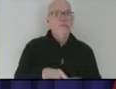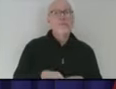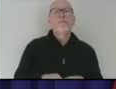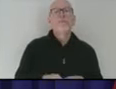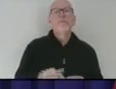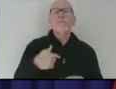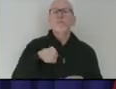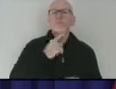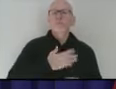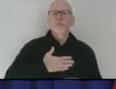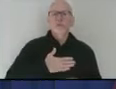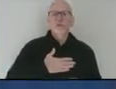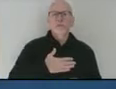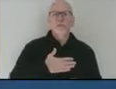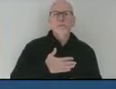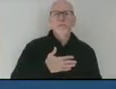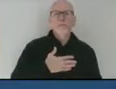I appreciated